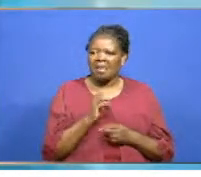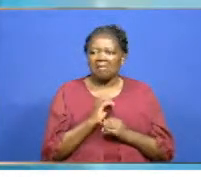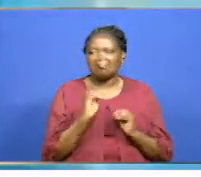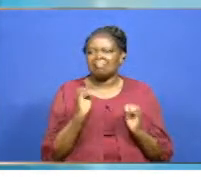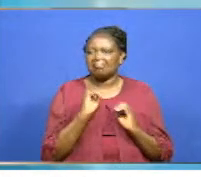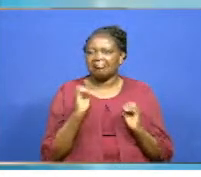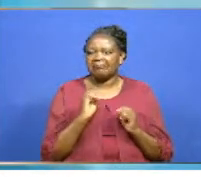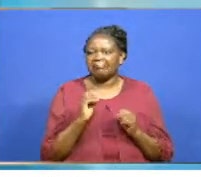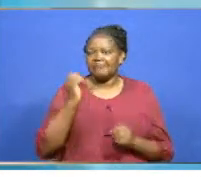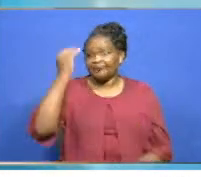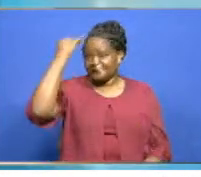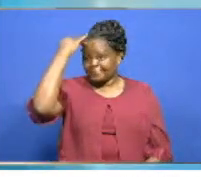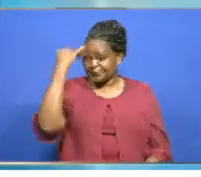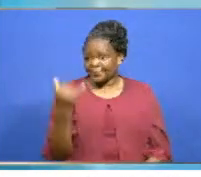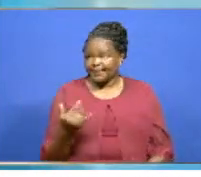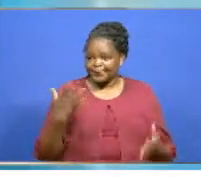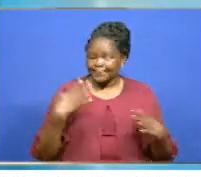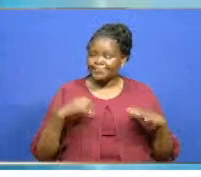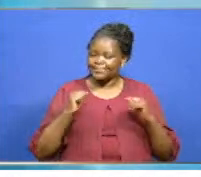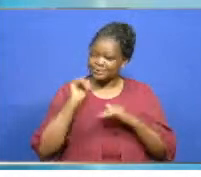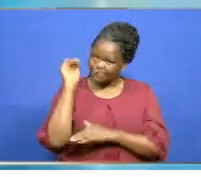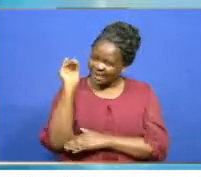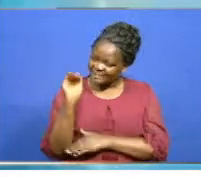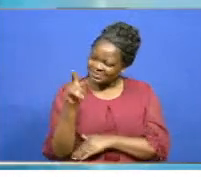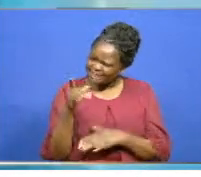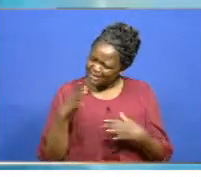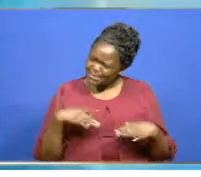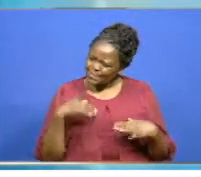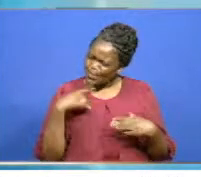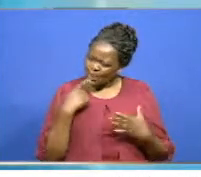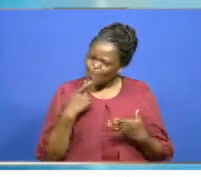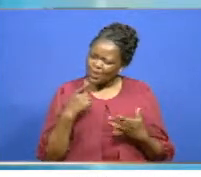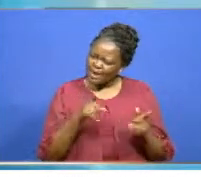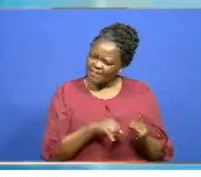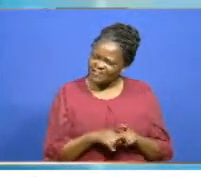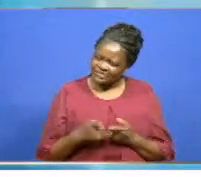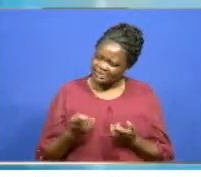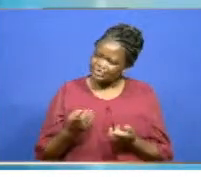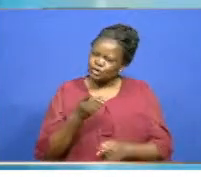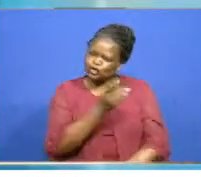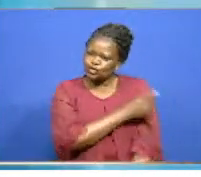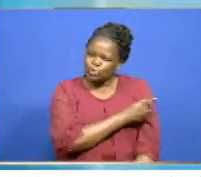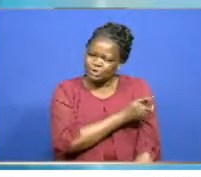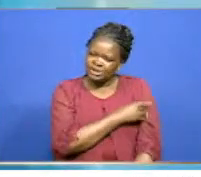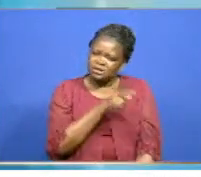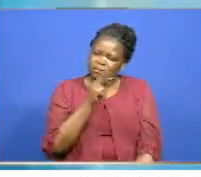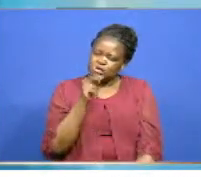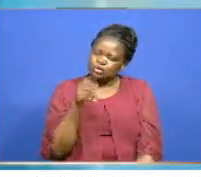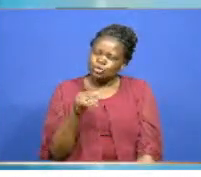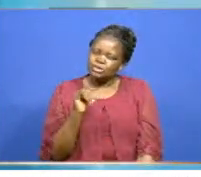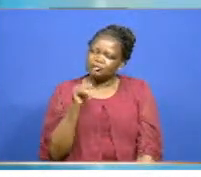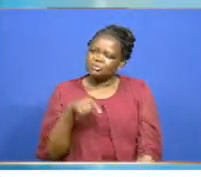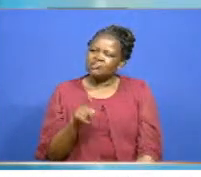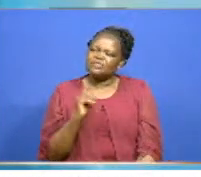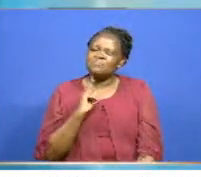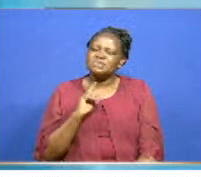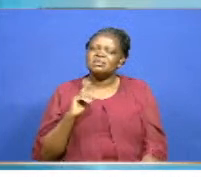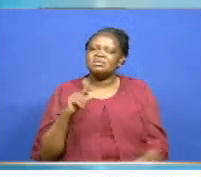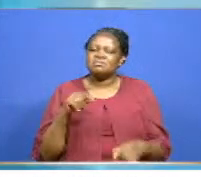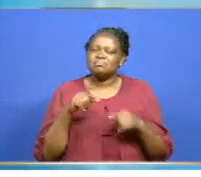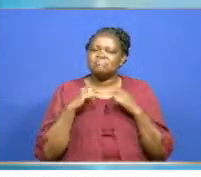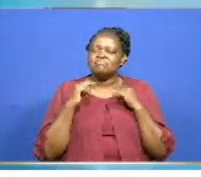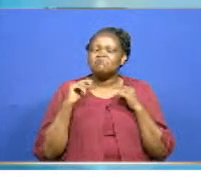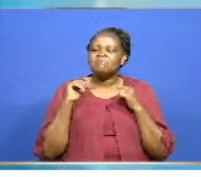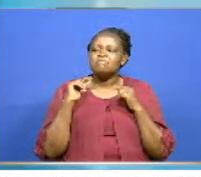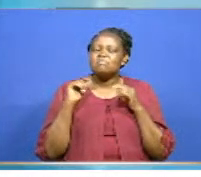so much, because people may ask that these are people who have, even Dr. Kitui himself also, these have been ministers